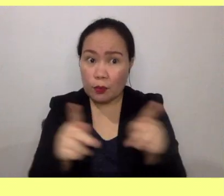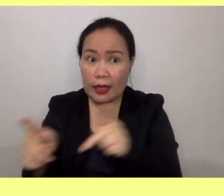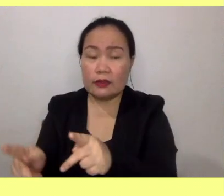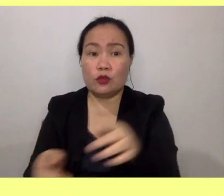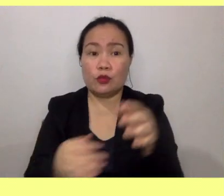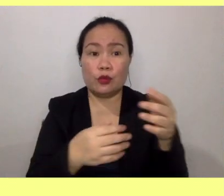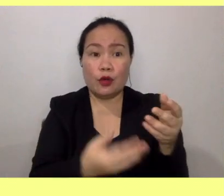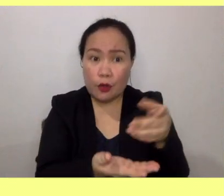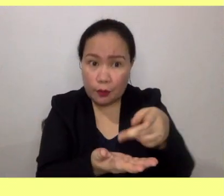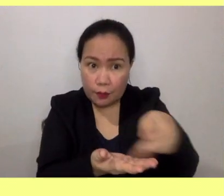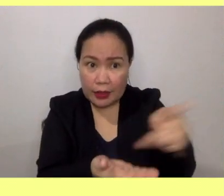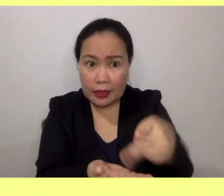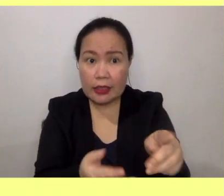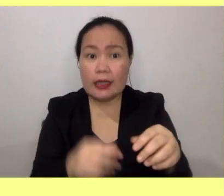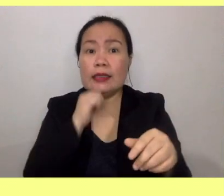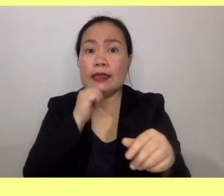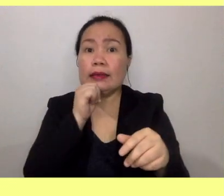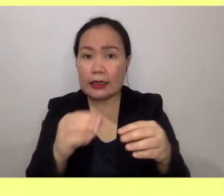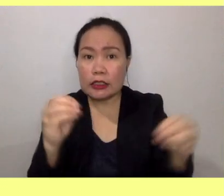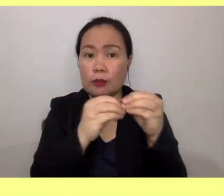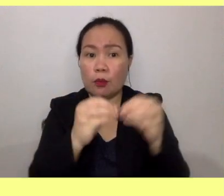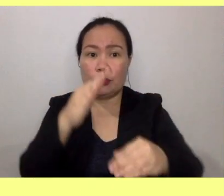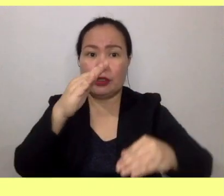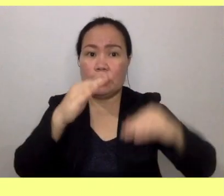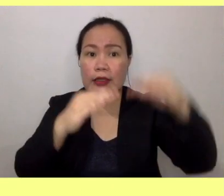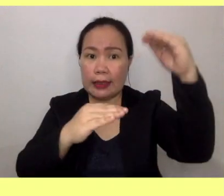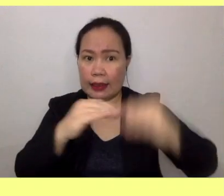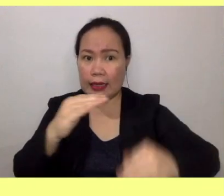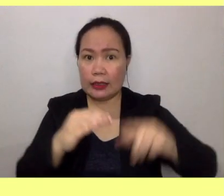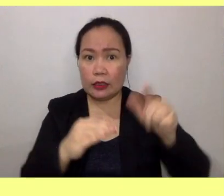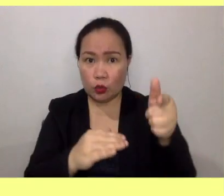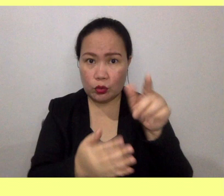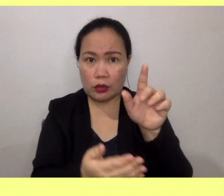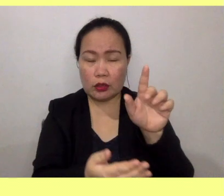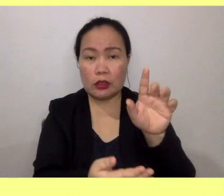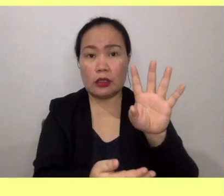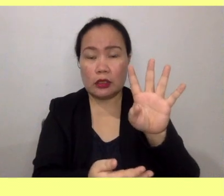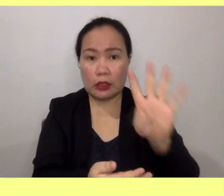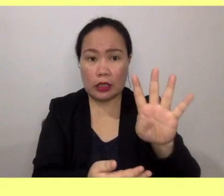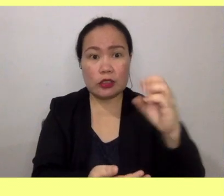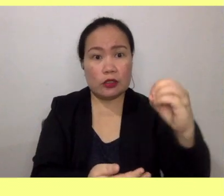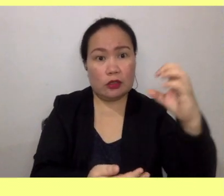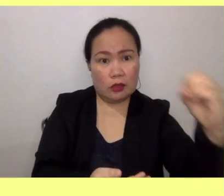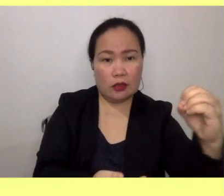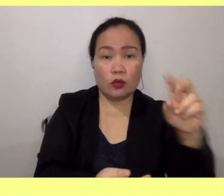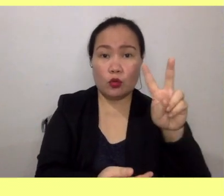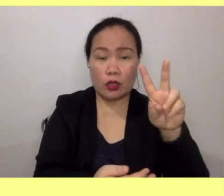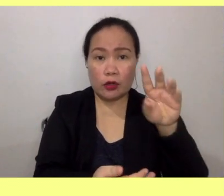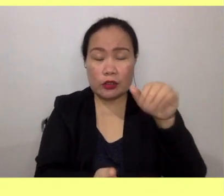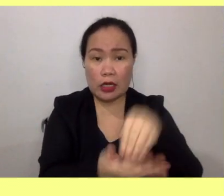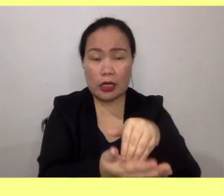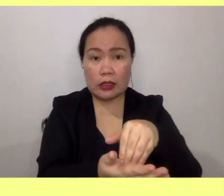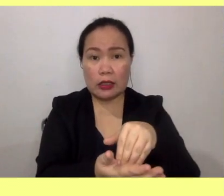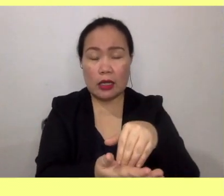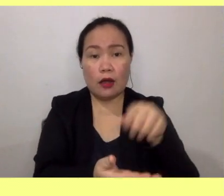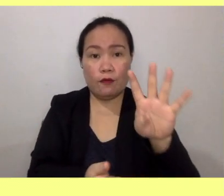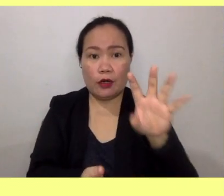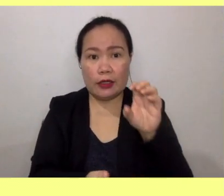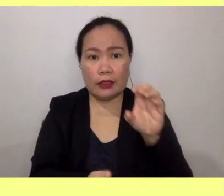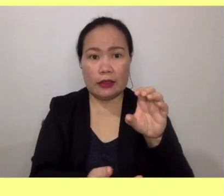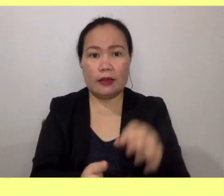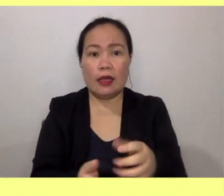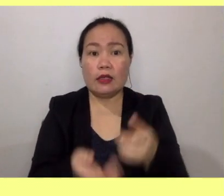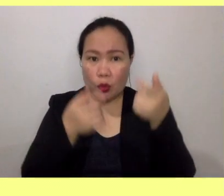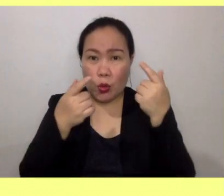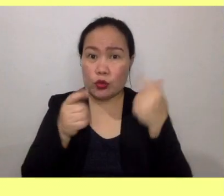2,400 pesos. So, i-represent natin yung X as the number of boxes, yung